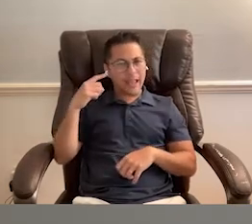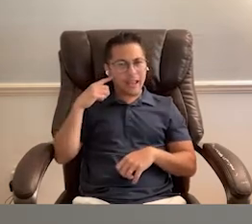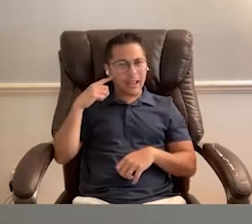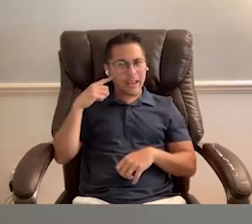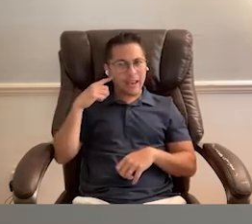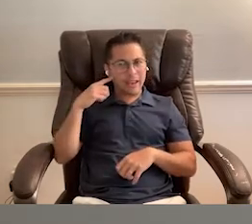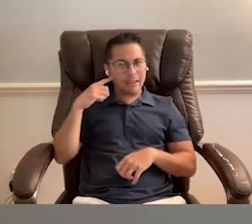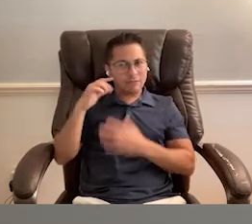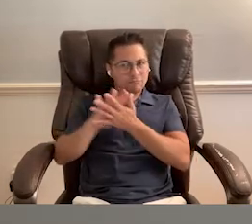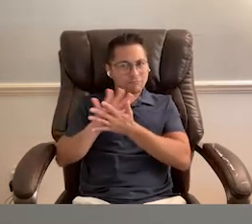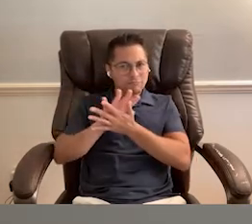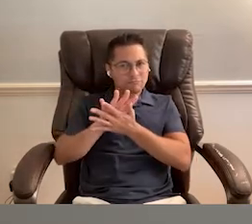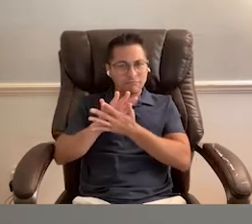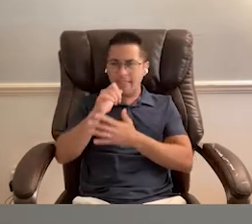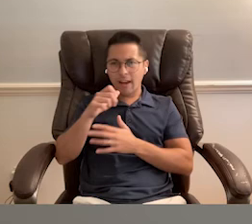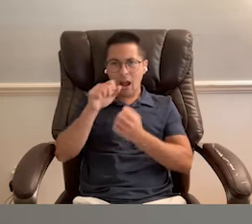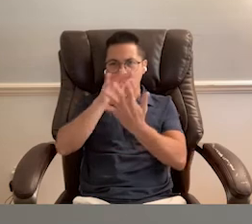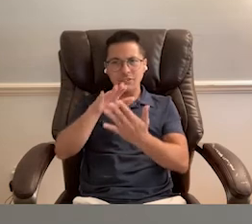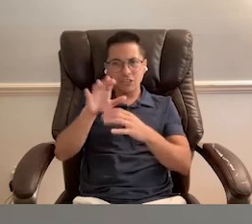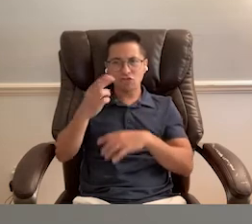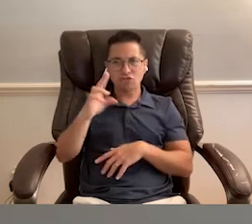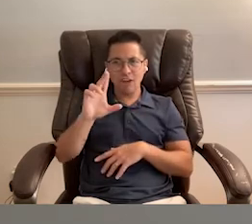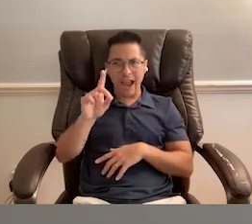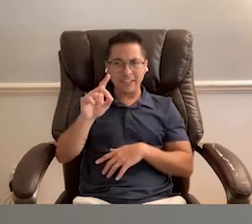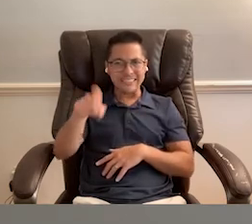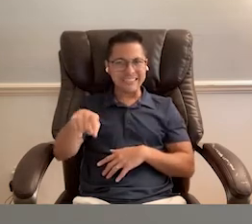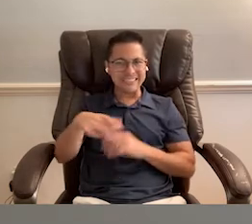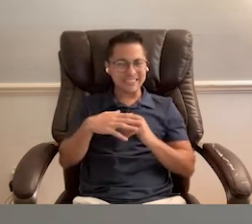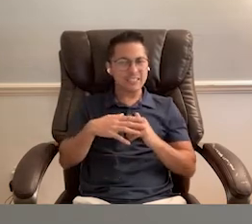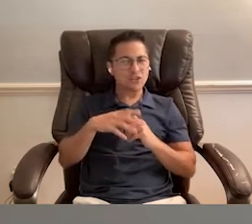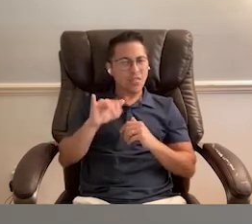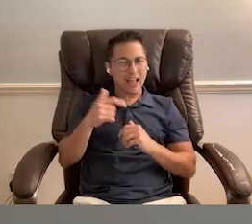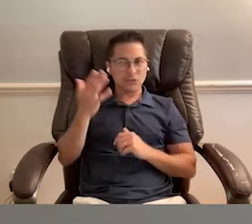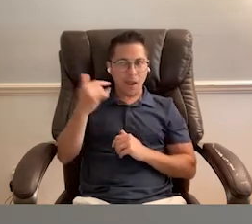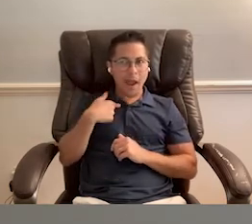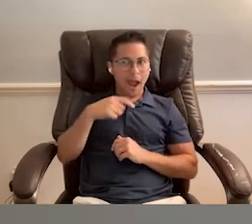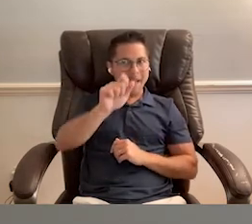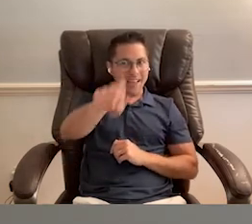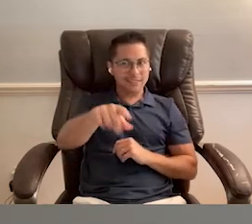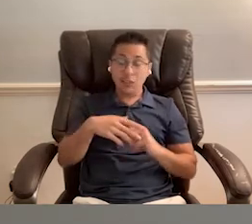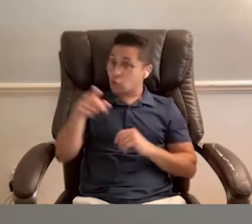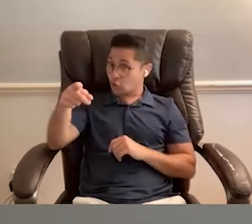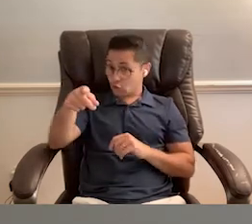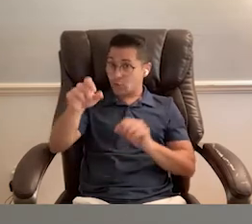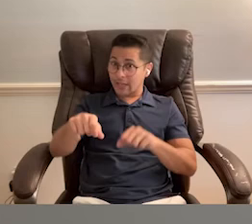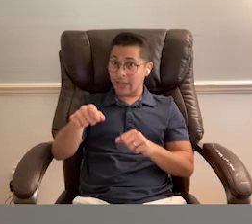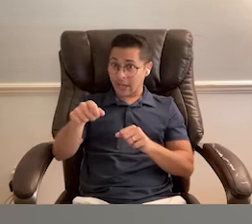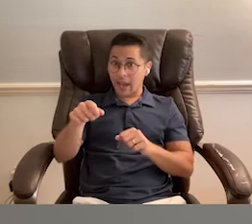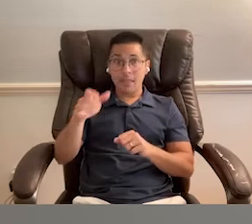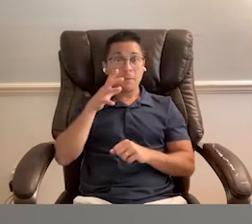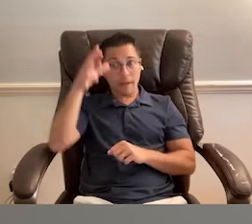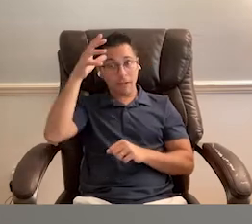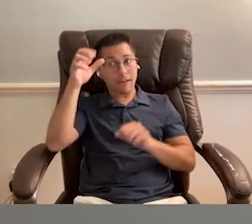a margin, and they're not addressing the child's needs as an individual. So that's why I'm asking. Yeah, you I can, don't- the parent can ask that. I